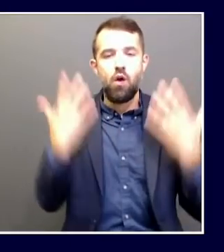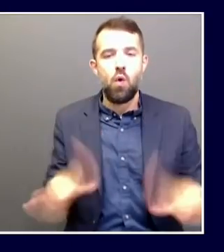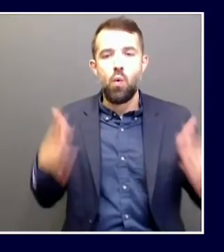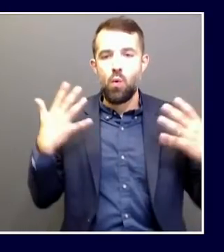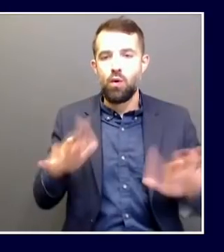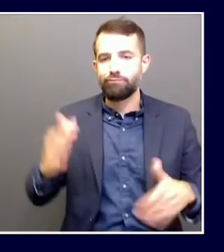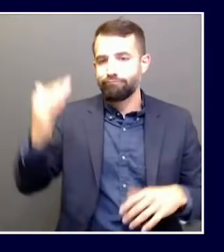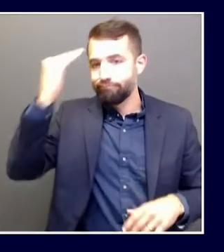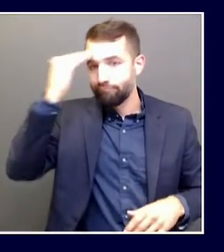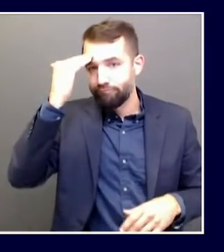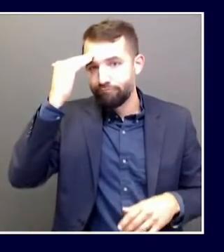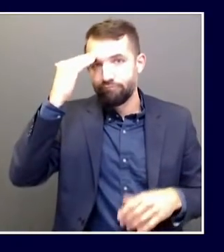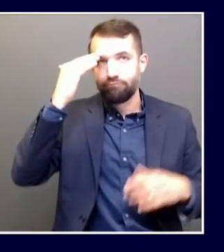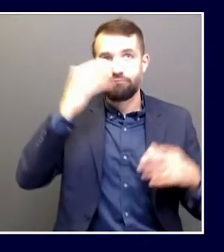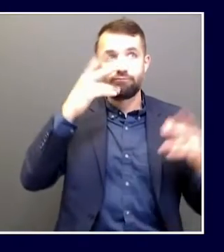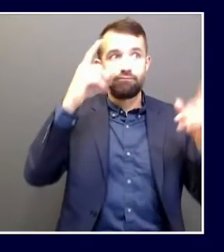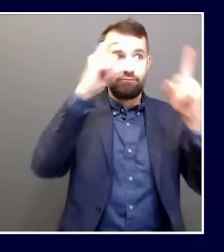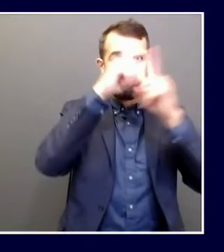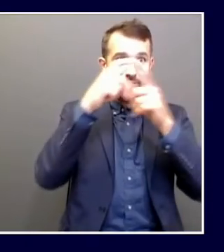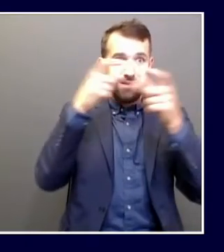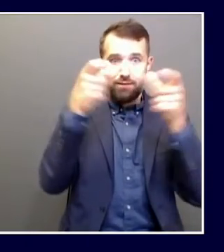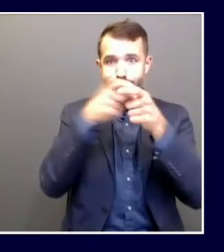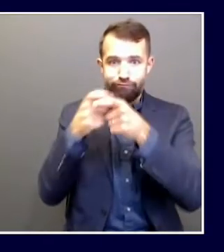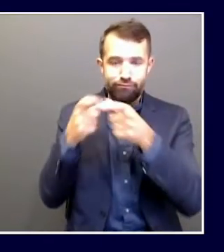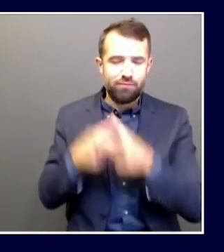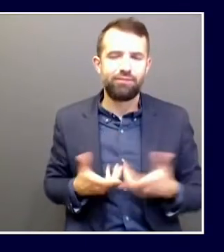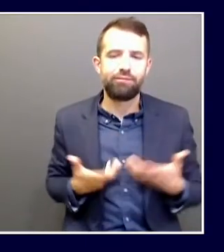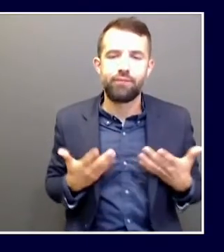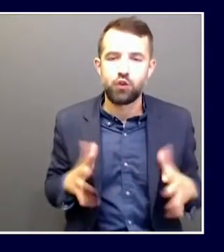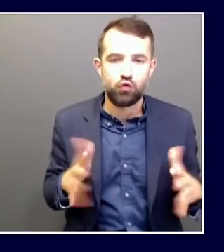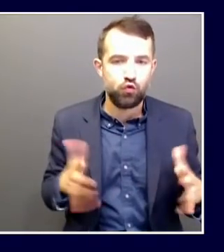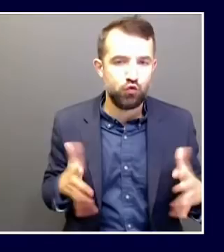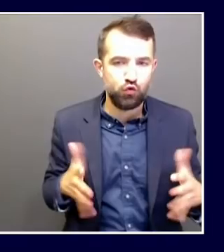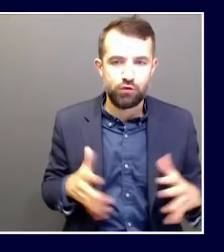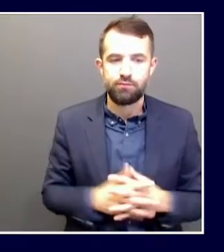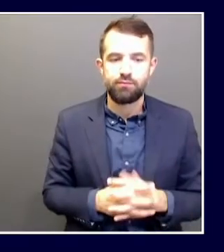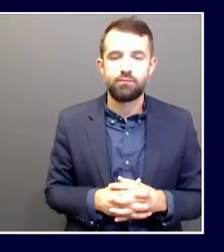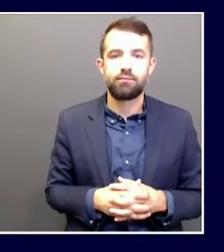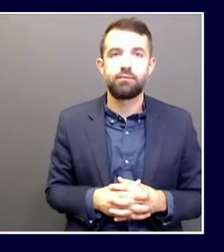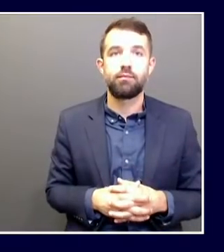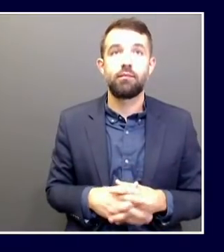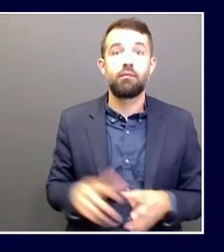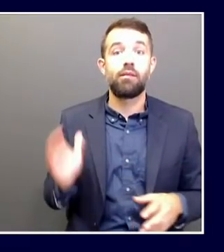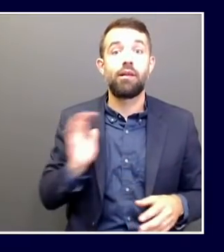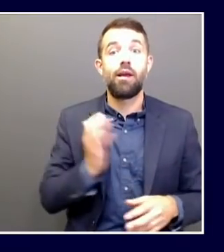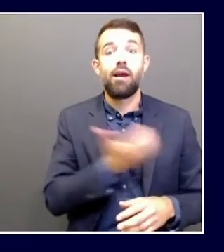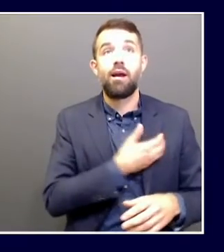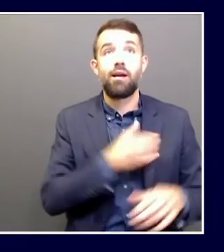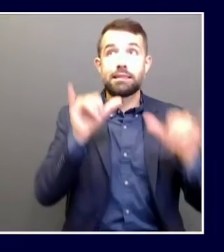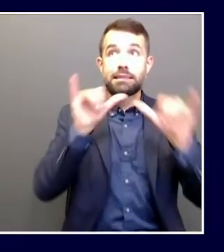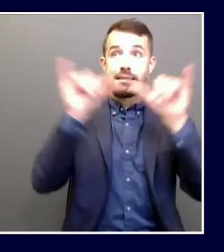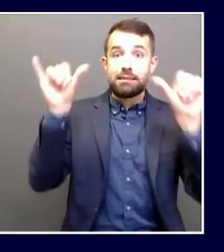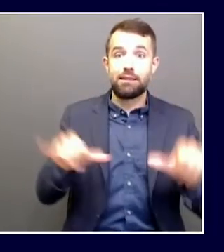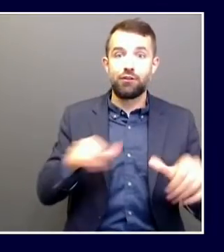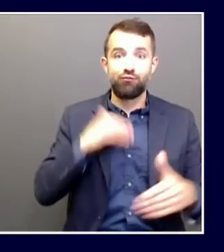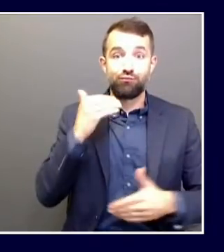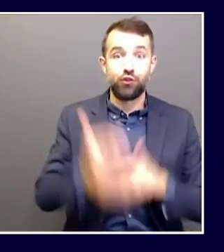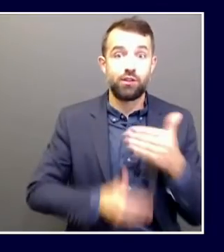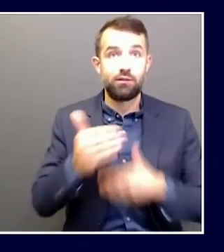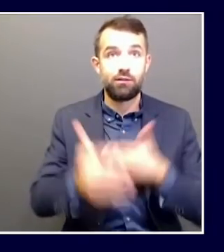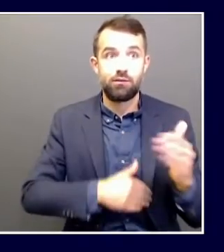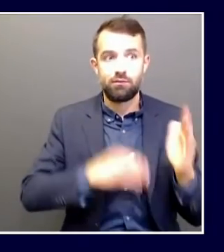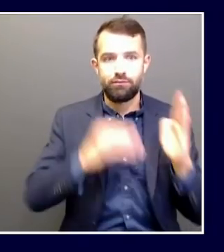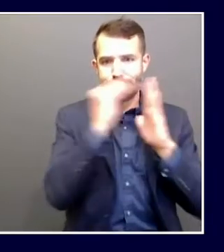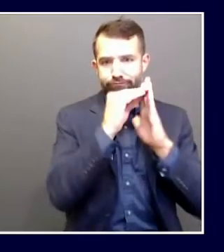up. This is really a back-end clerical process. It doesn't affect how we think about the pandemic, doesn't affect our positivity